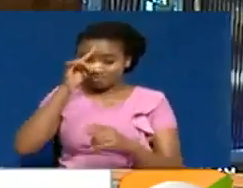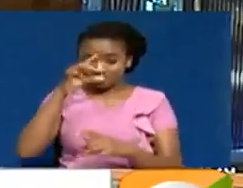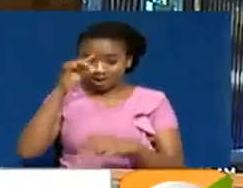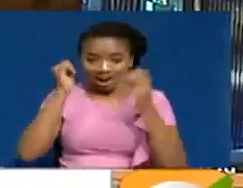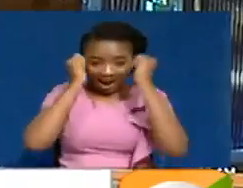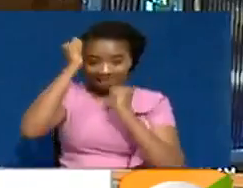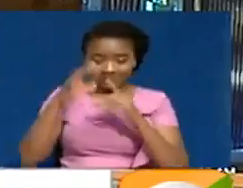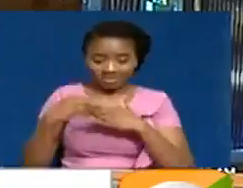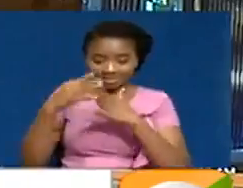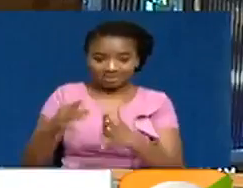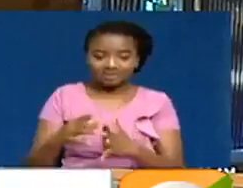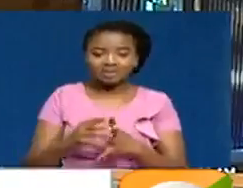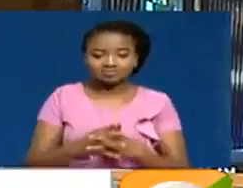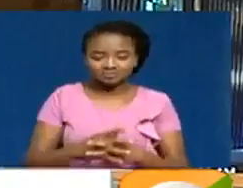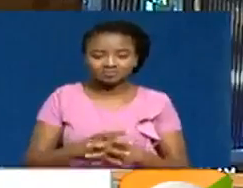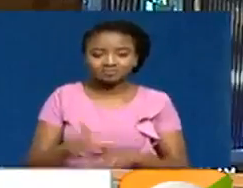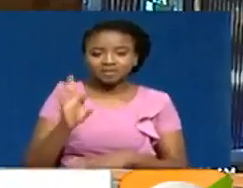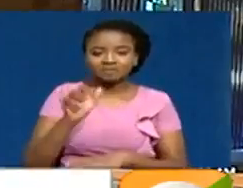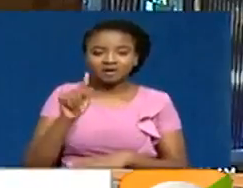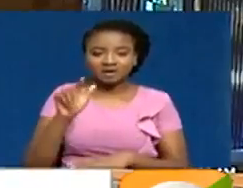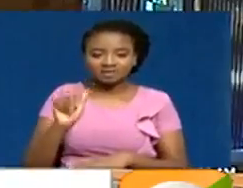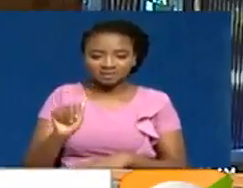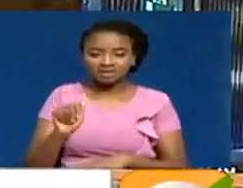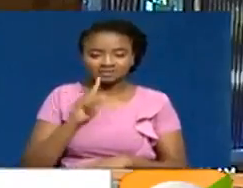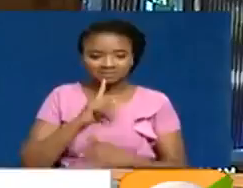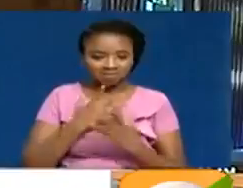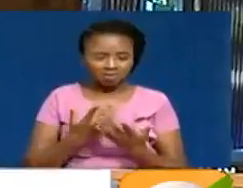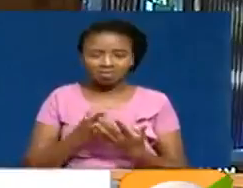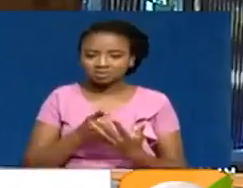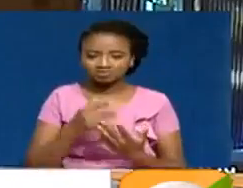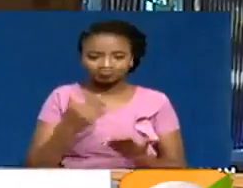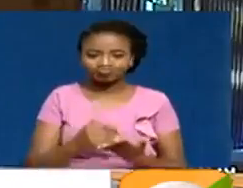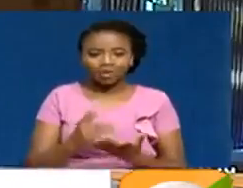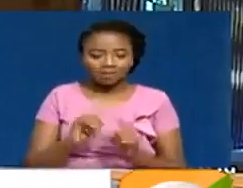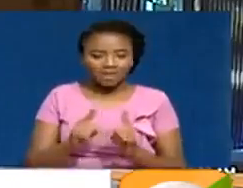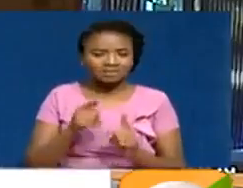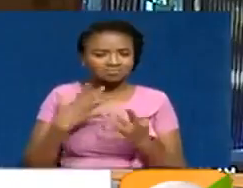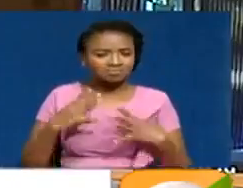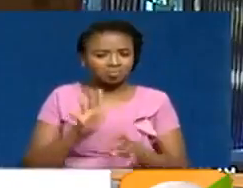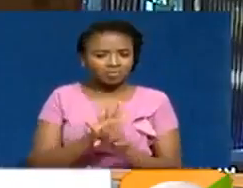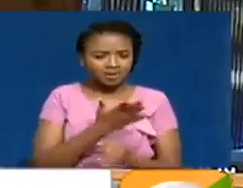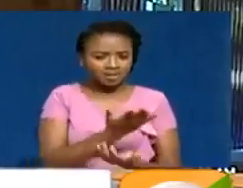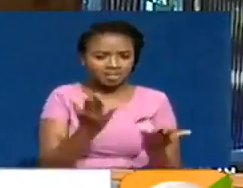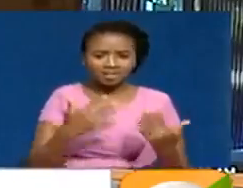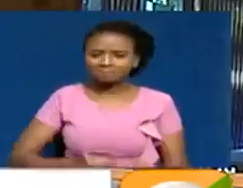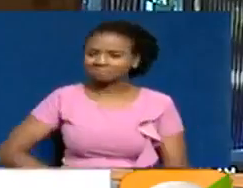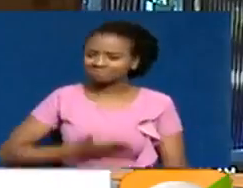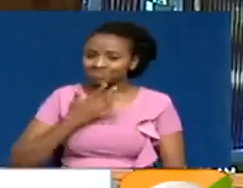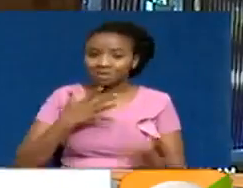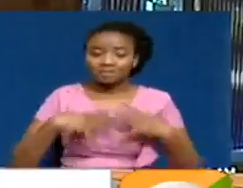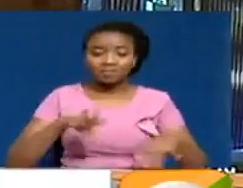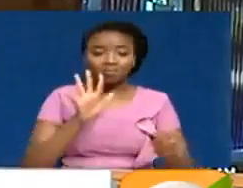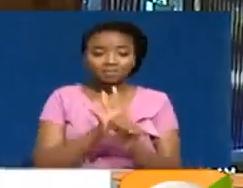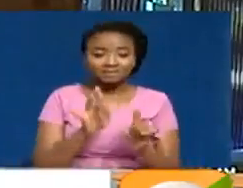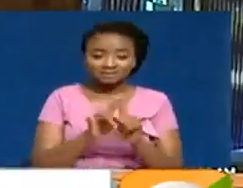civilian rule and detained top government officials on Monday. The Sudan coup has drawn global condemnation, with tens of people